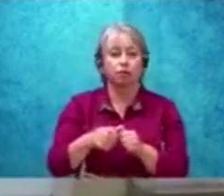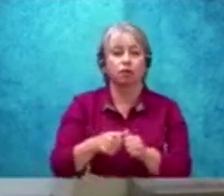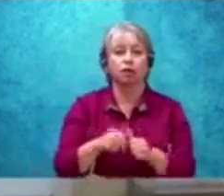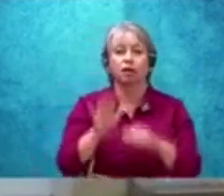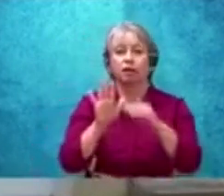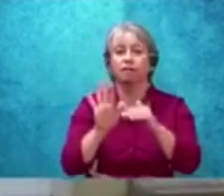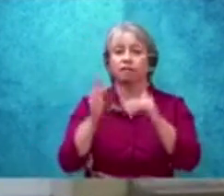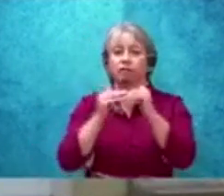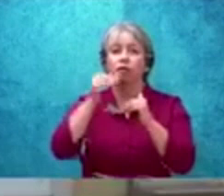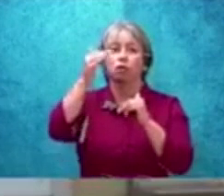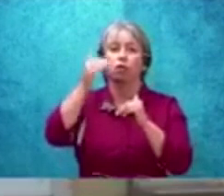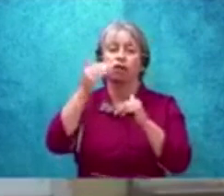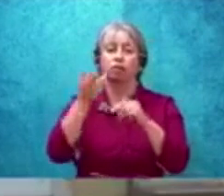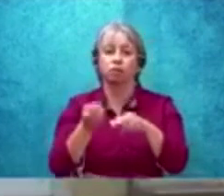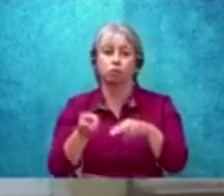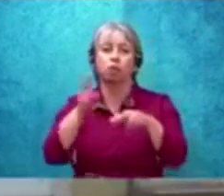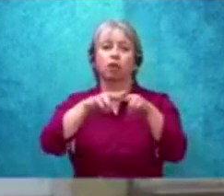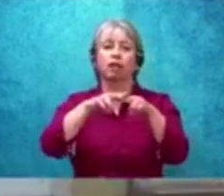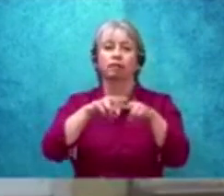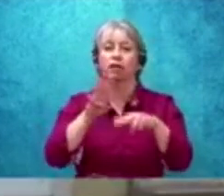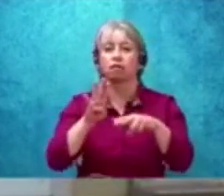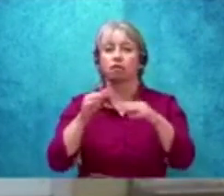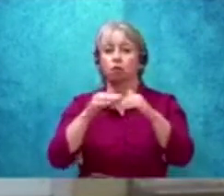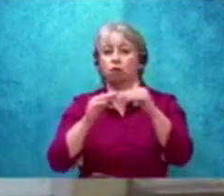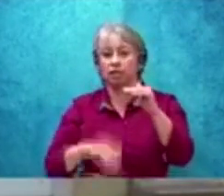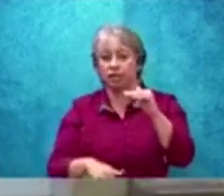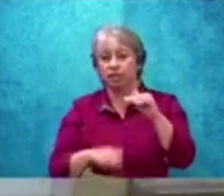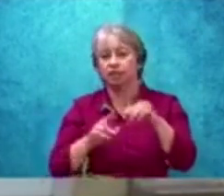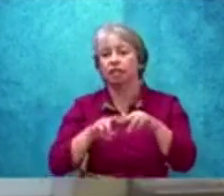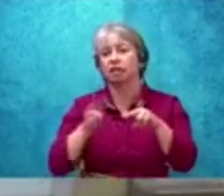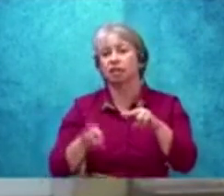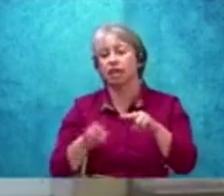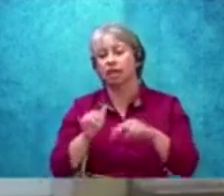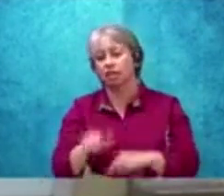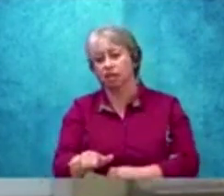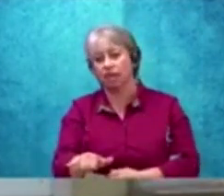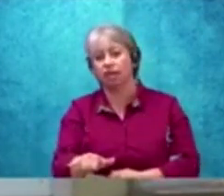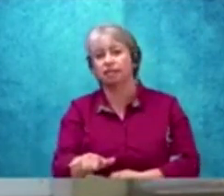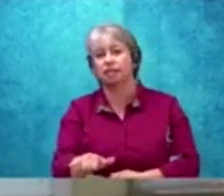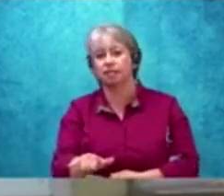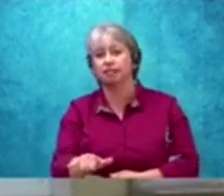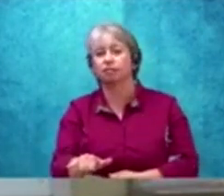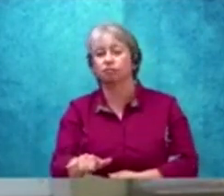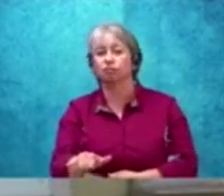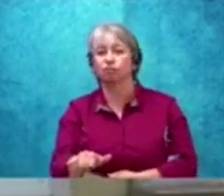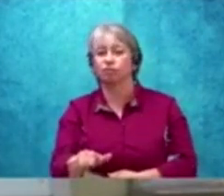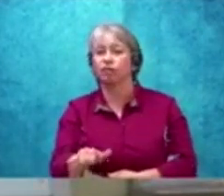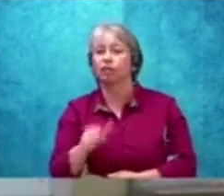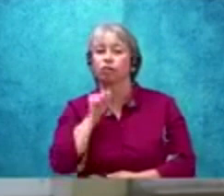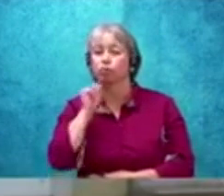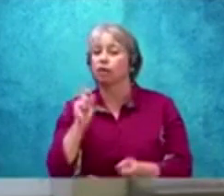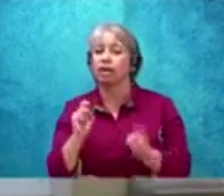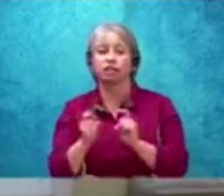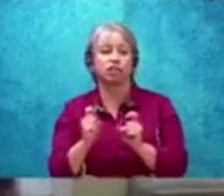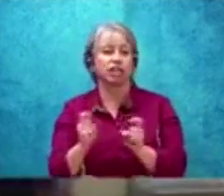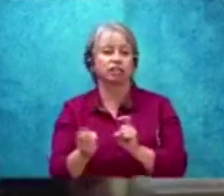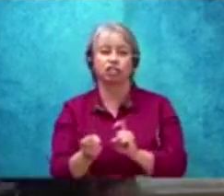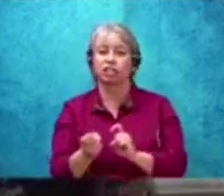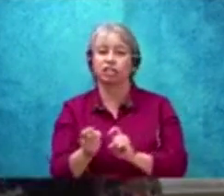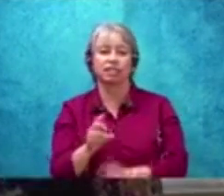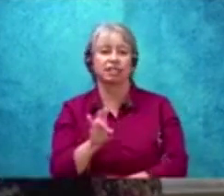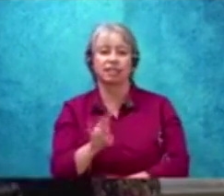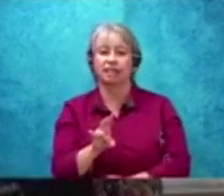or more, raise the score. 4 or less, let it rest. So we're going to let it rest. We're not going to change our